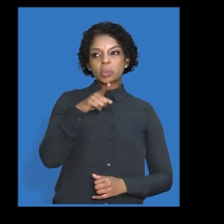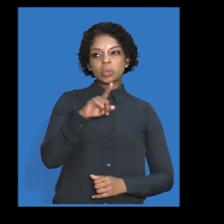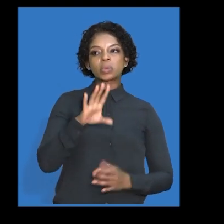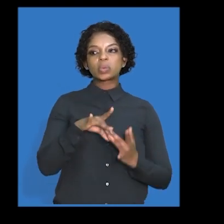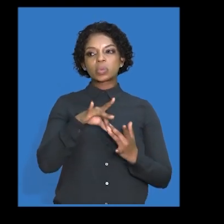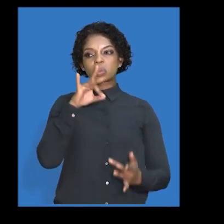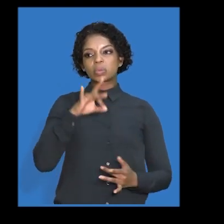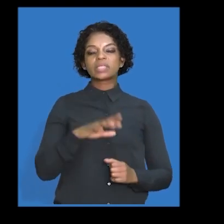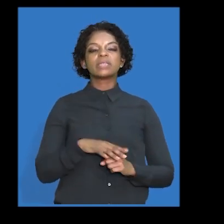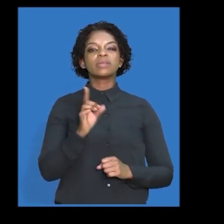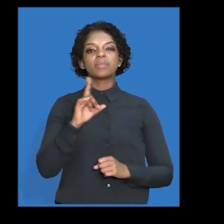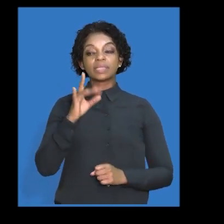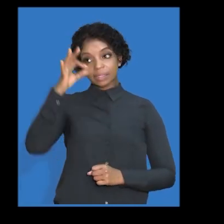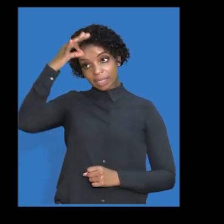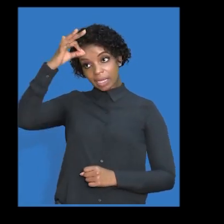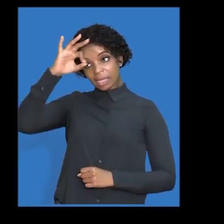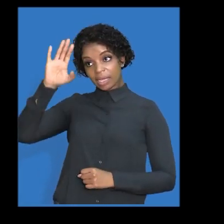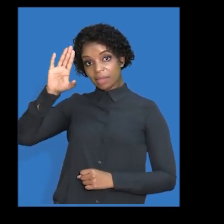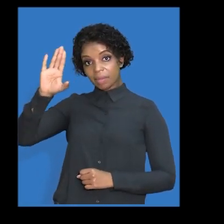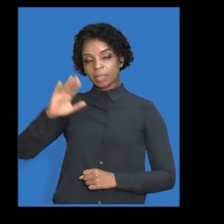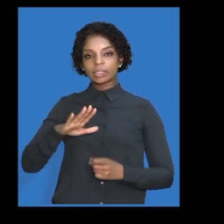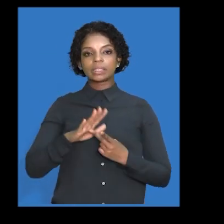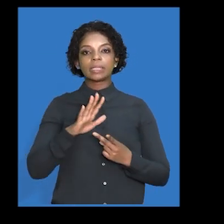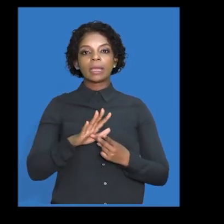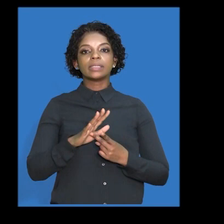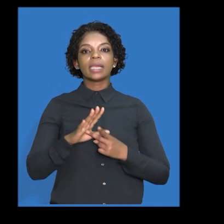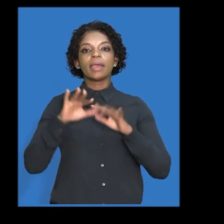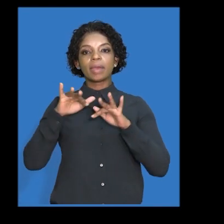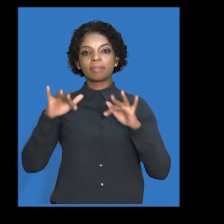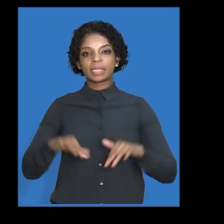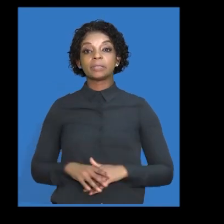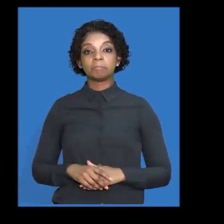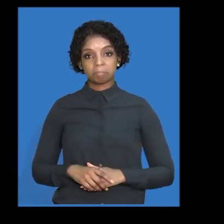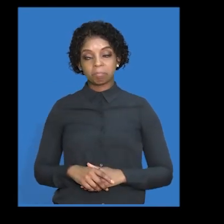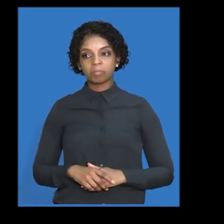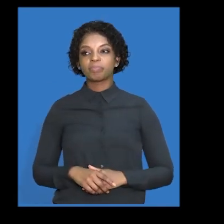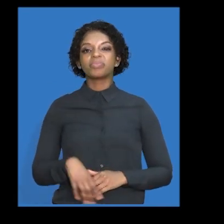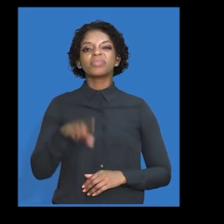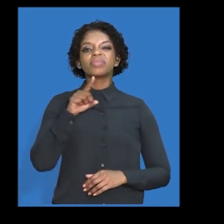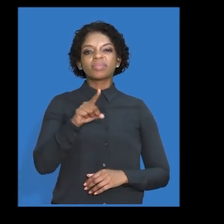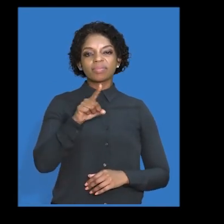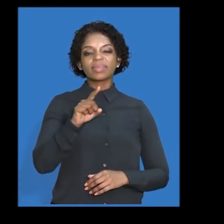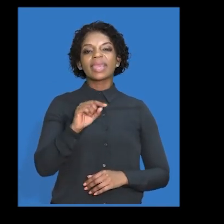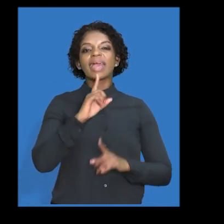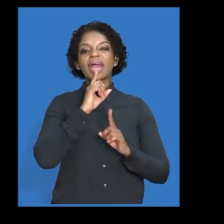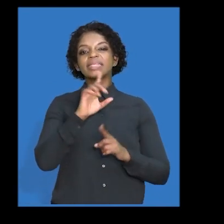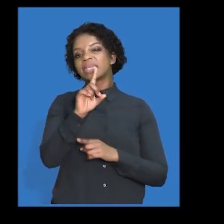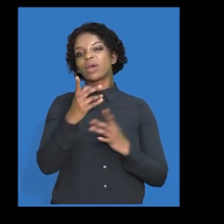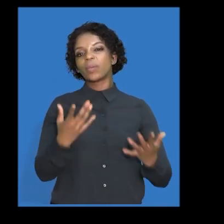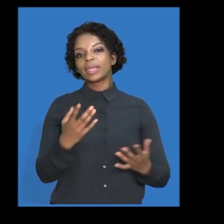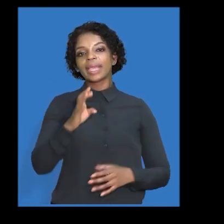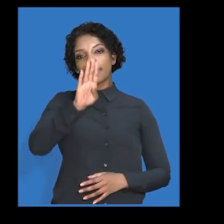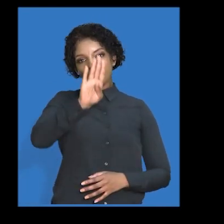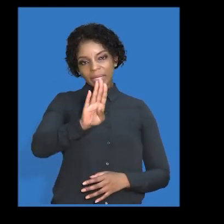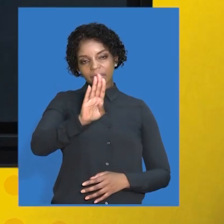for state-owned and for public. Now, when we look at the answer, it is B, state-owned. So a